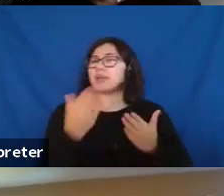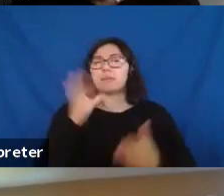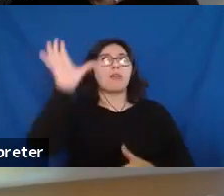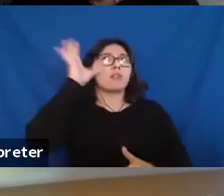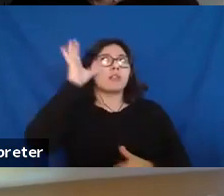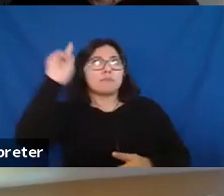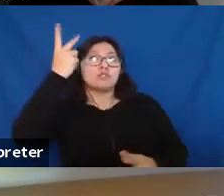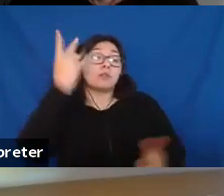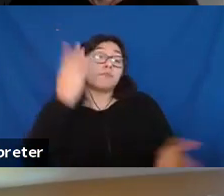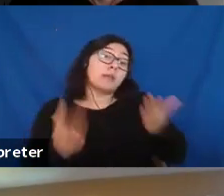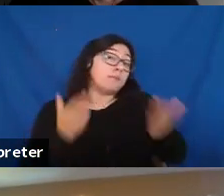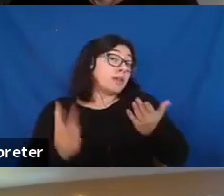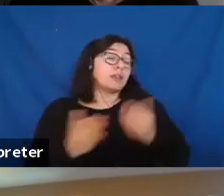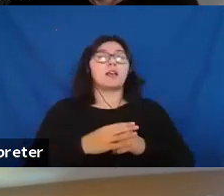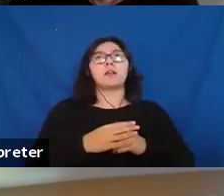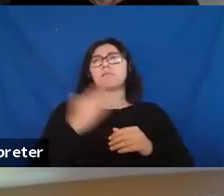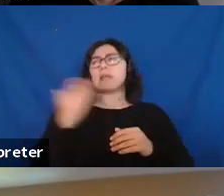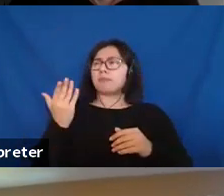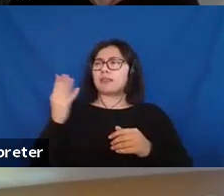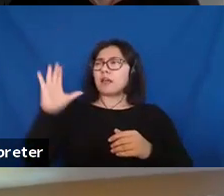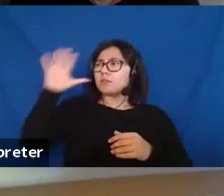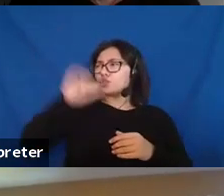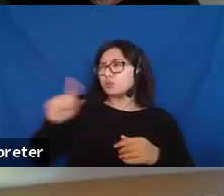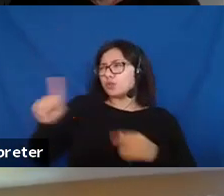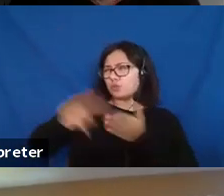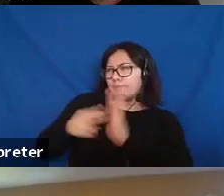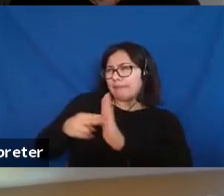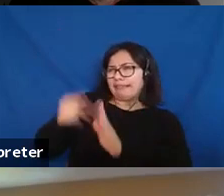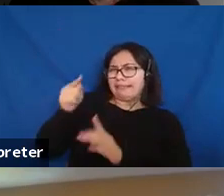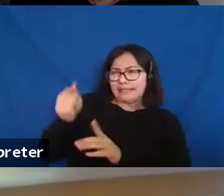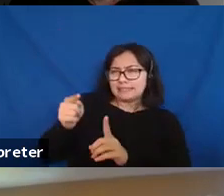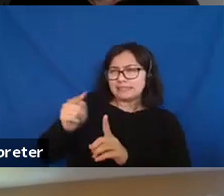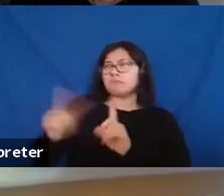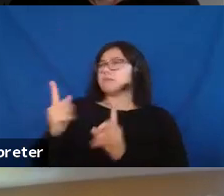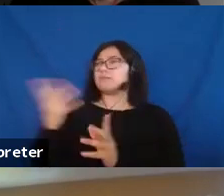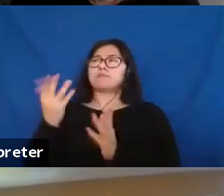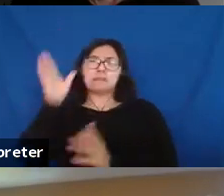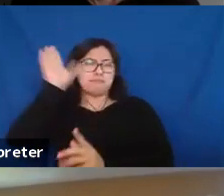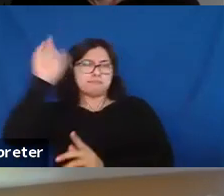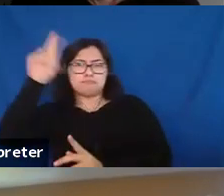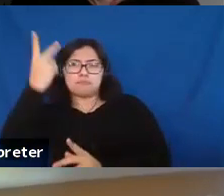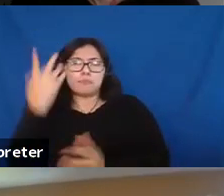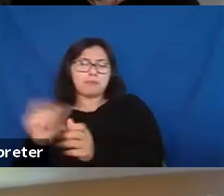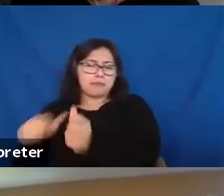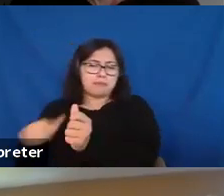you're misunderstanding it, or maybe you're assuming that they're meaning something, but maybe it just came out that way. Maybe that's not exactly what